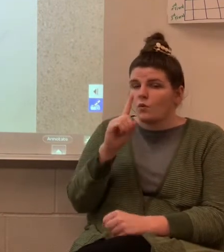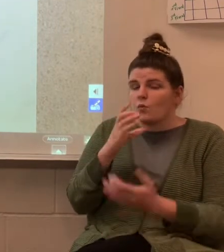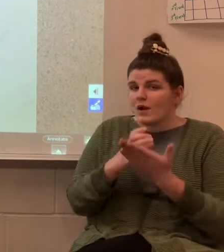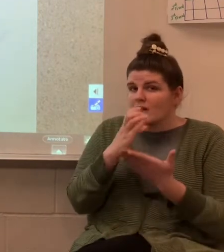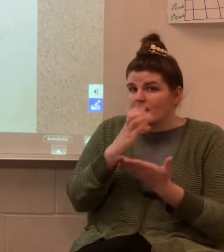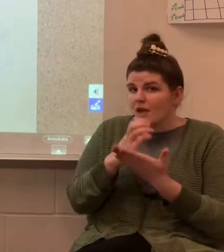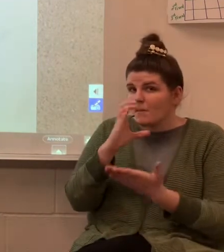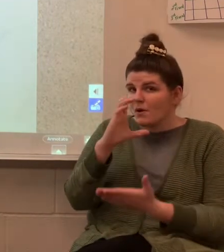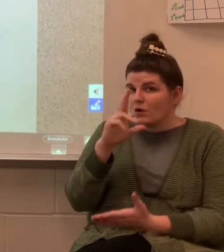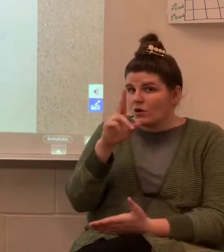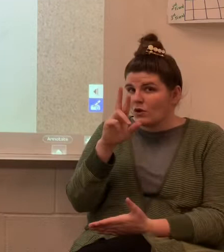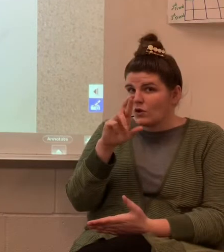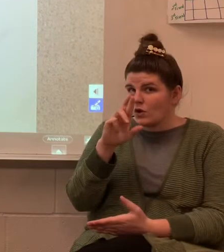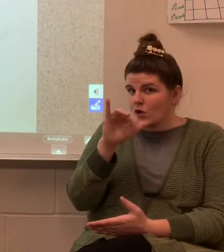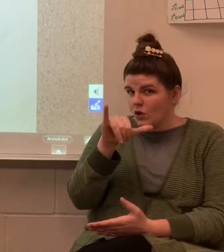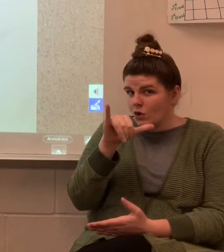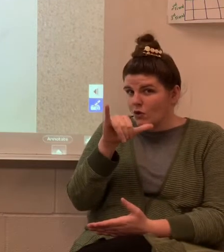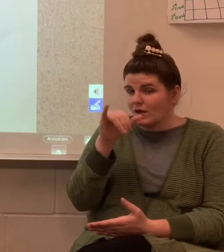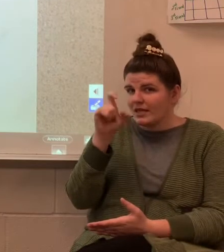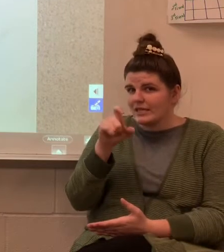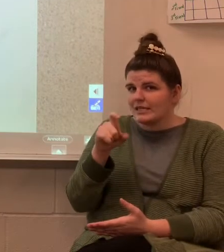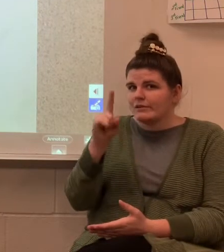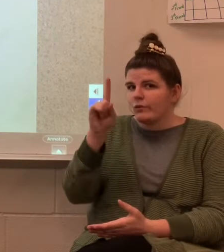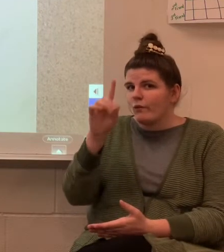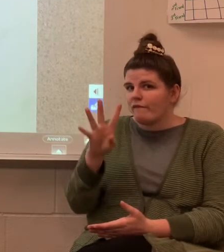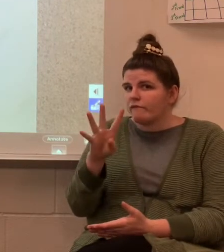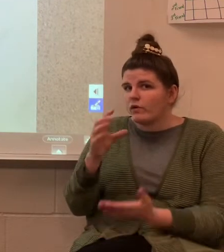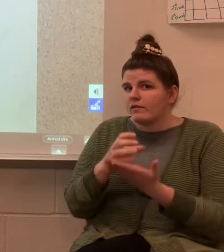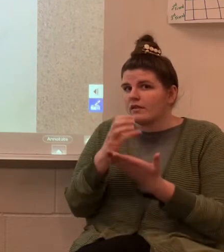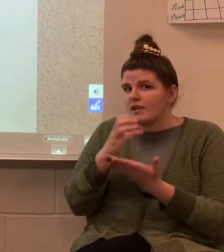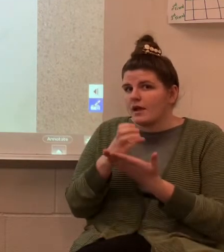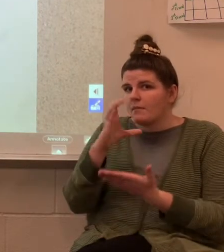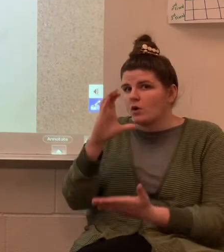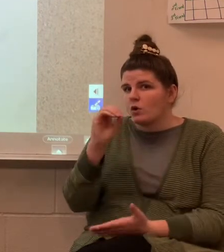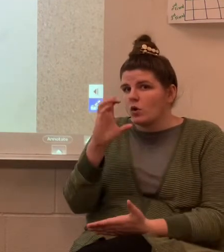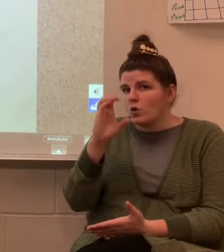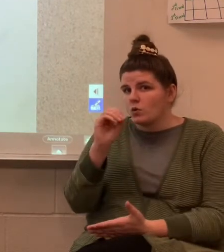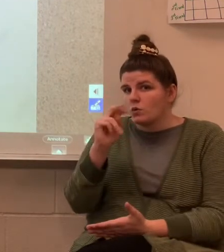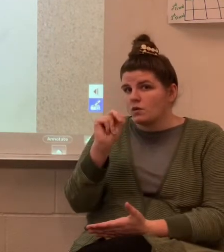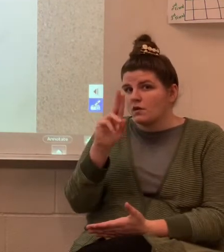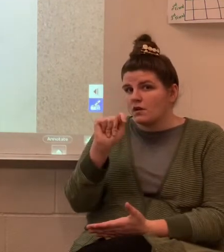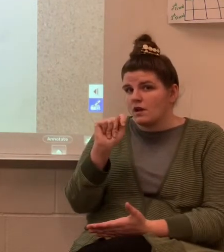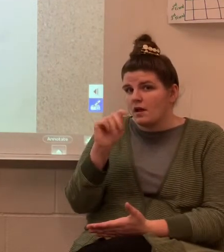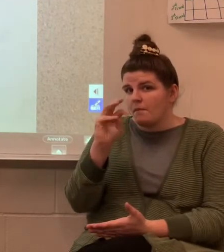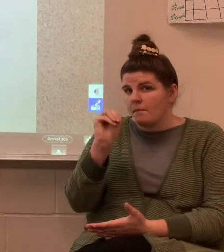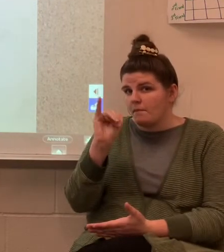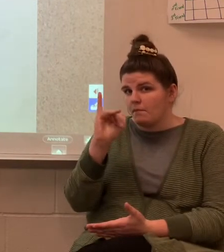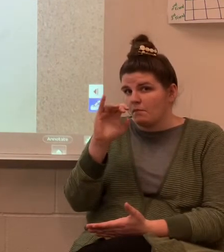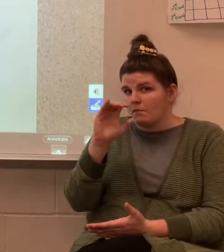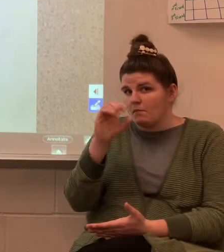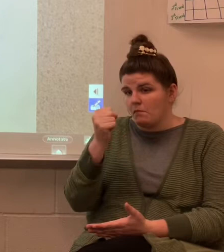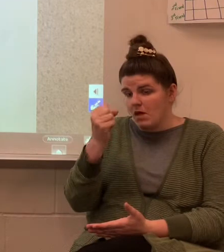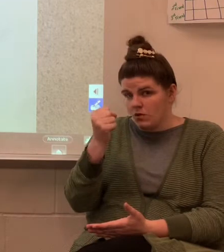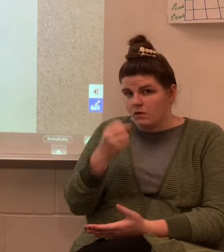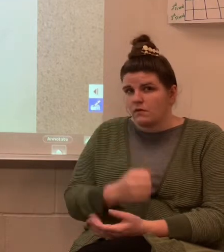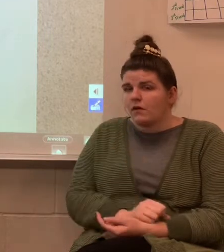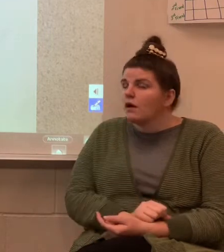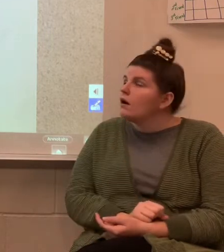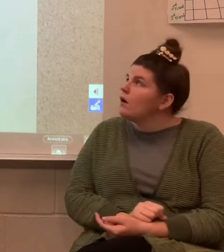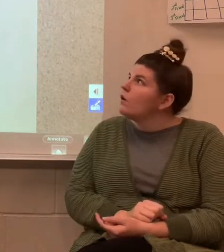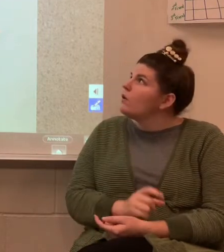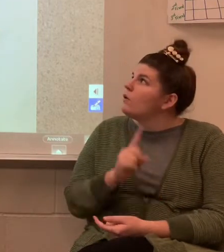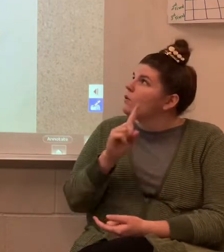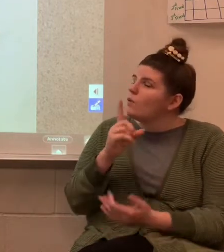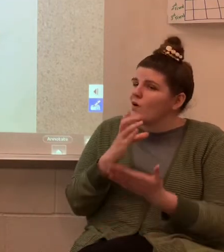So for one cup curry, that